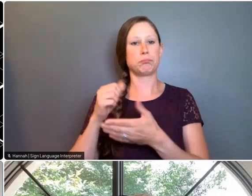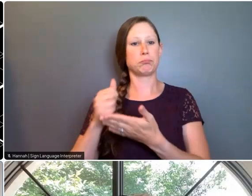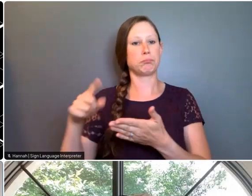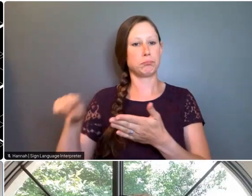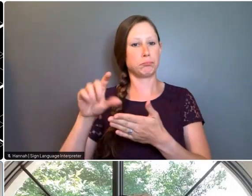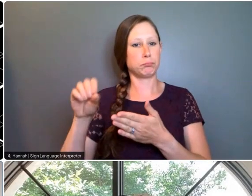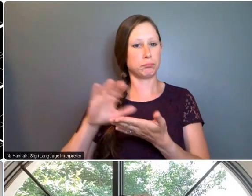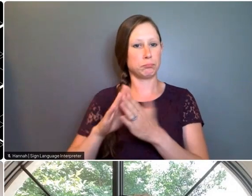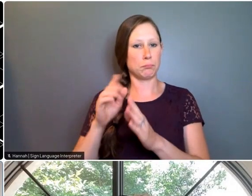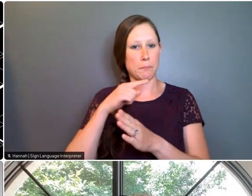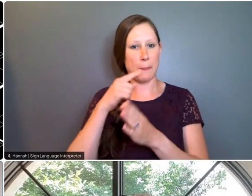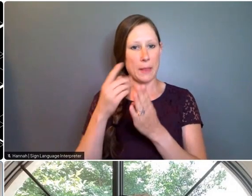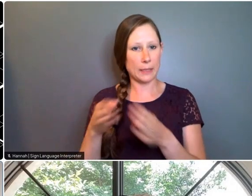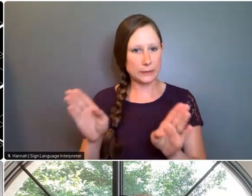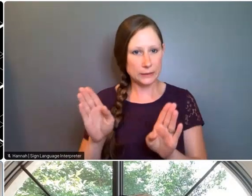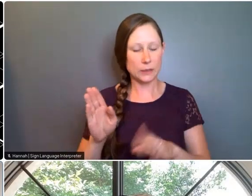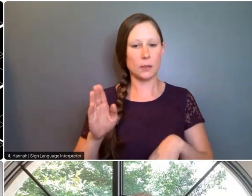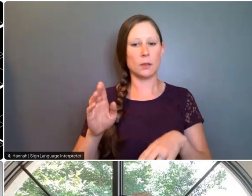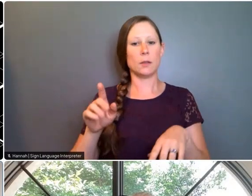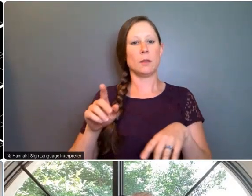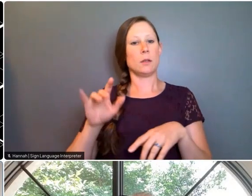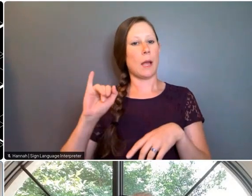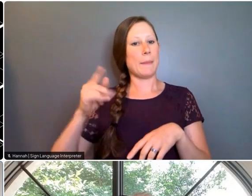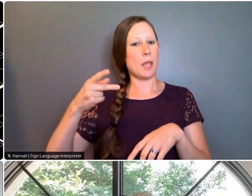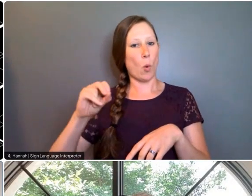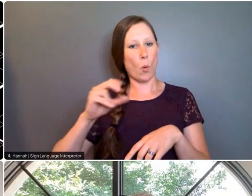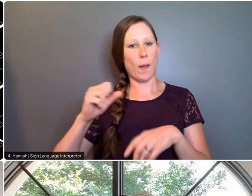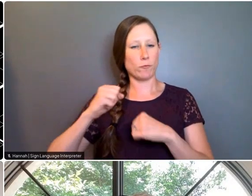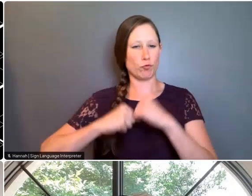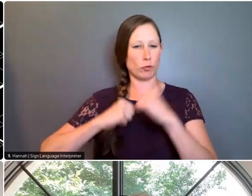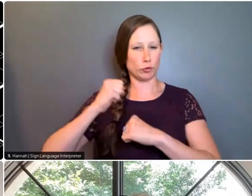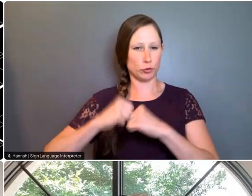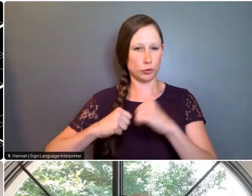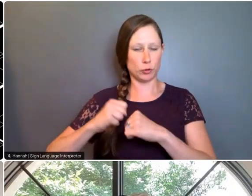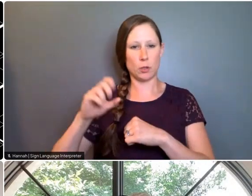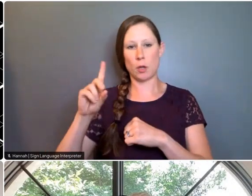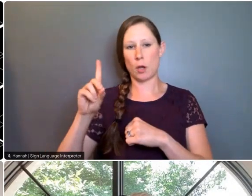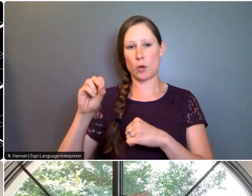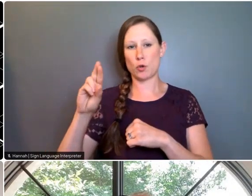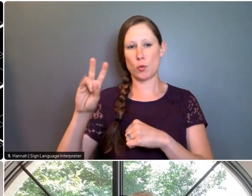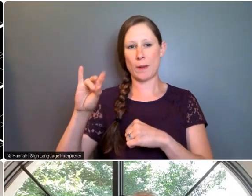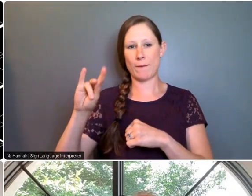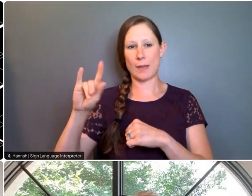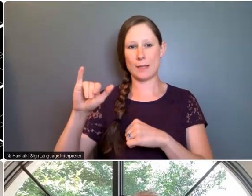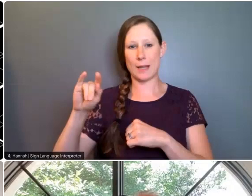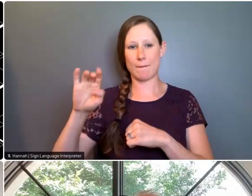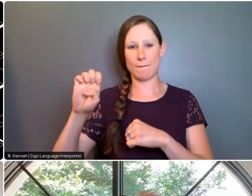also working in structured derivatives and also convertible financing as well.